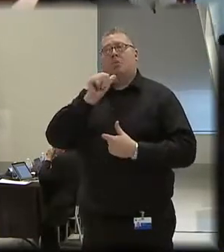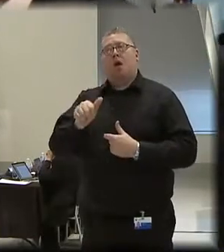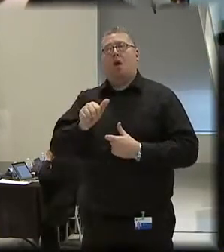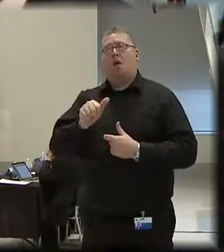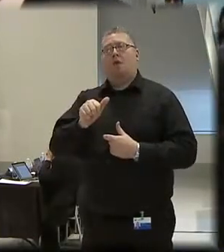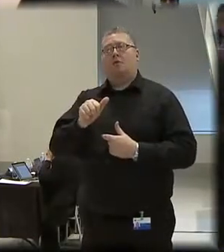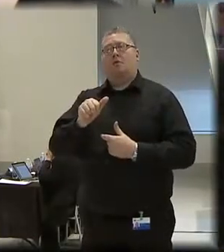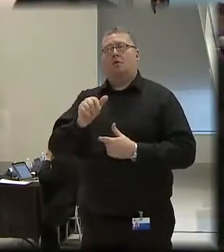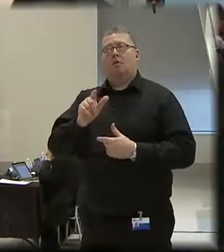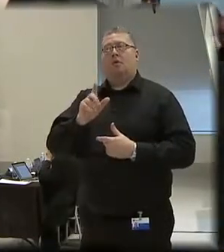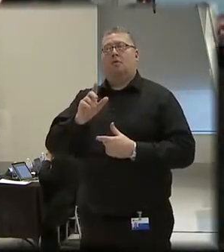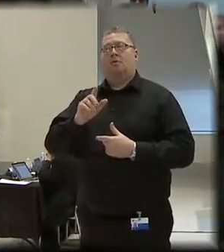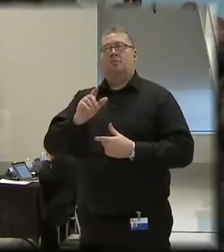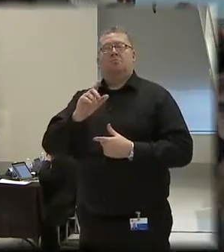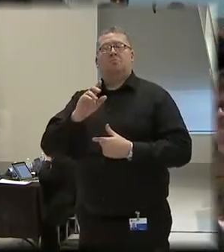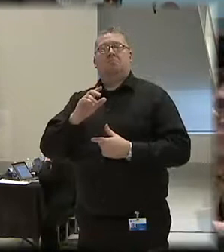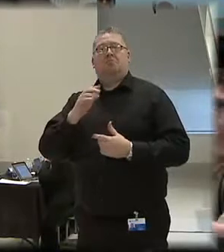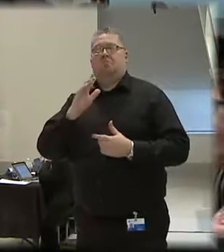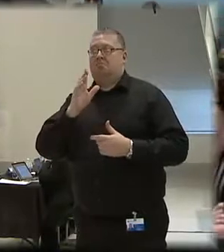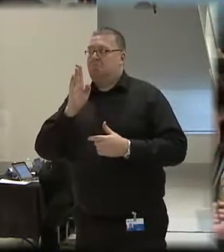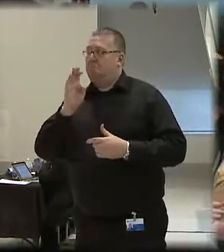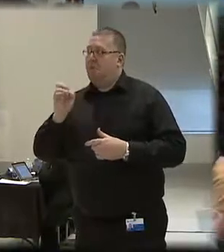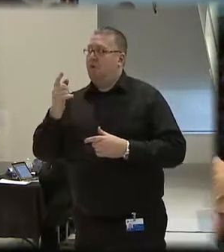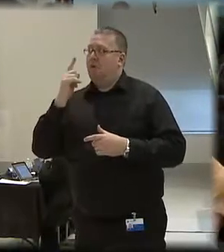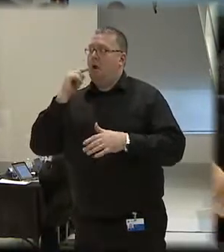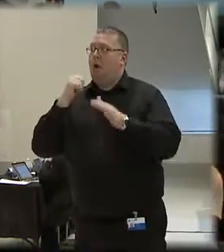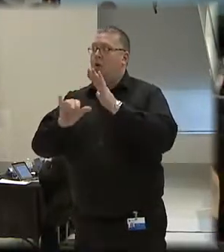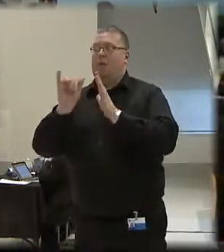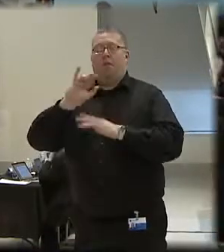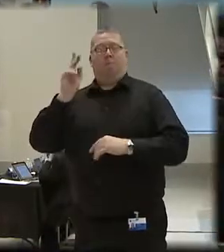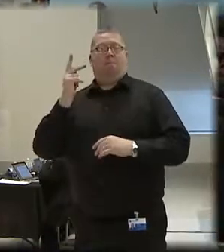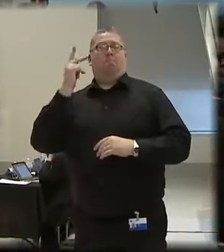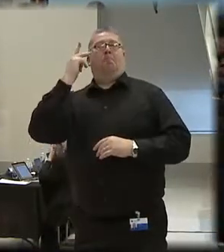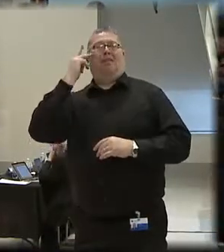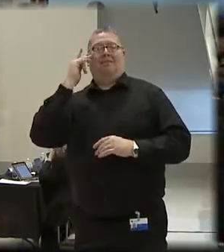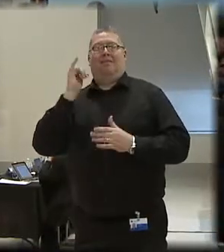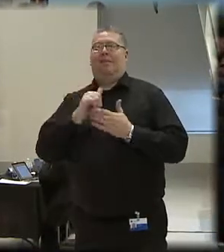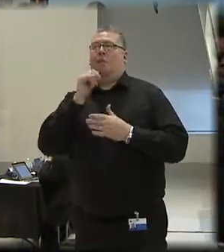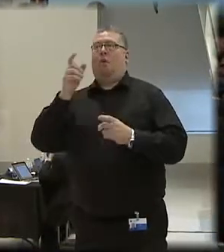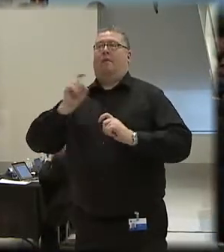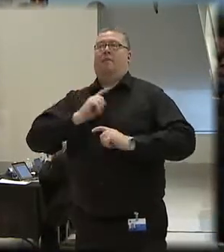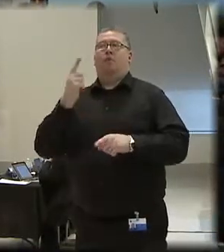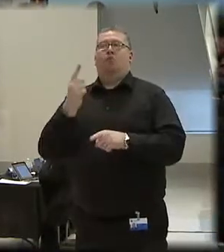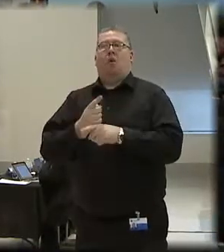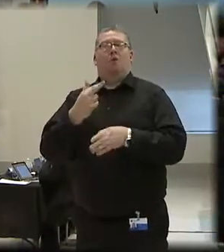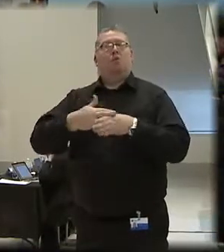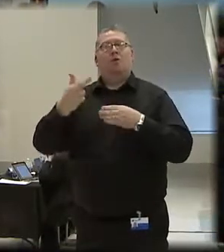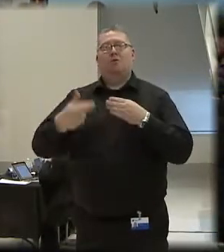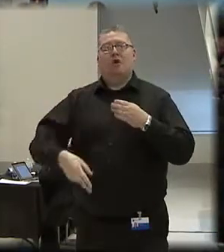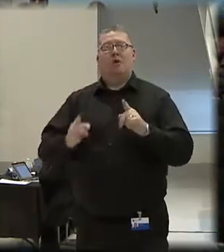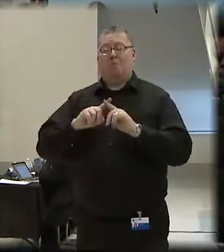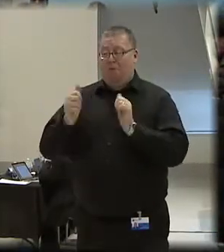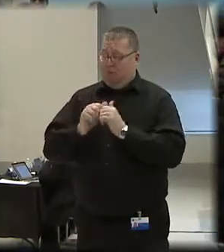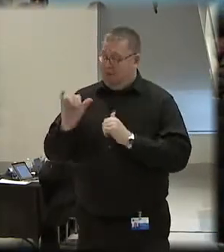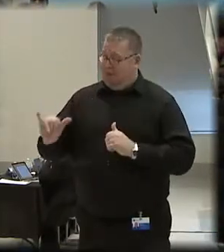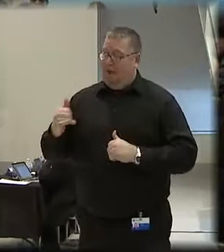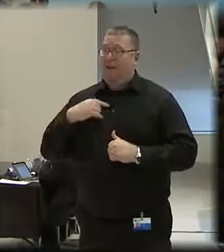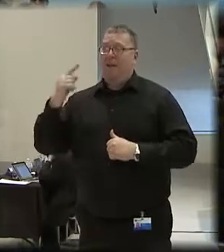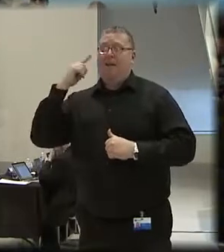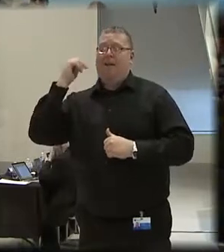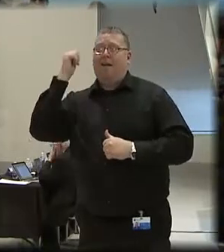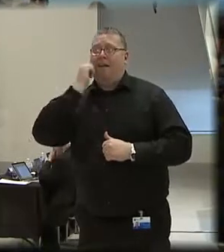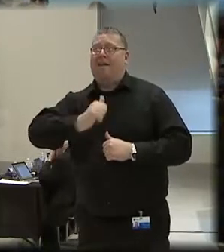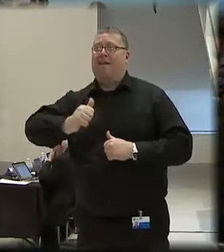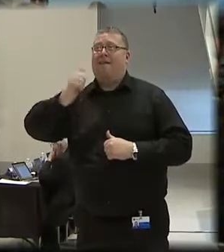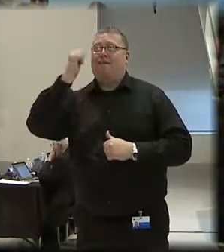be subject to the type of politics that don't get us the correct results. And in fact, I hear every single day